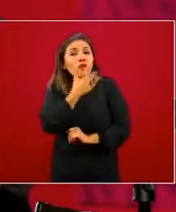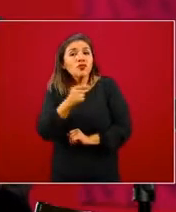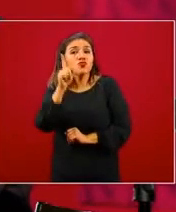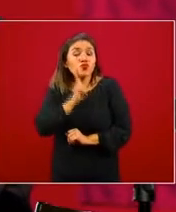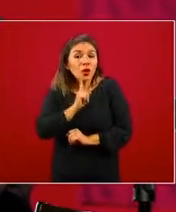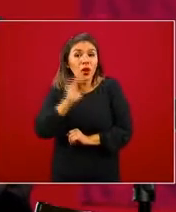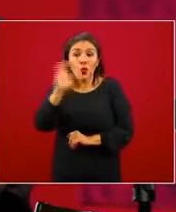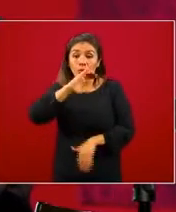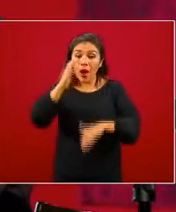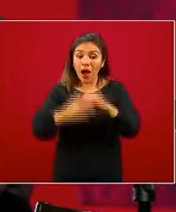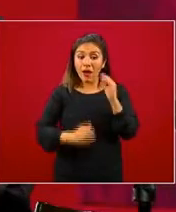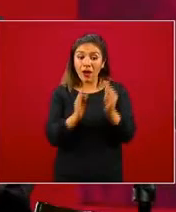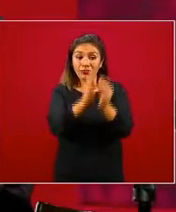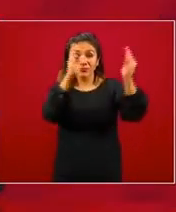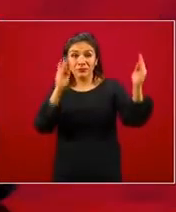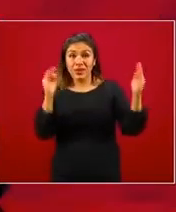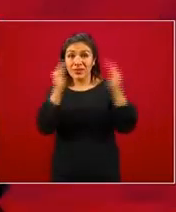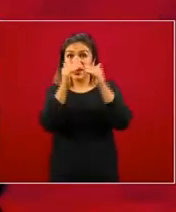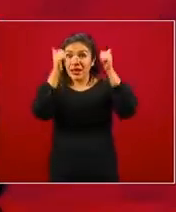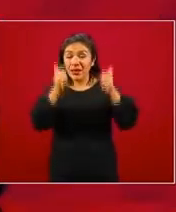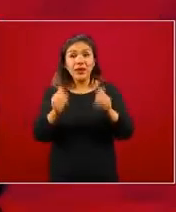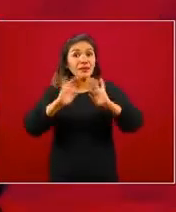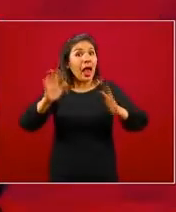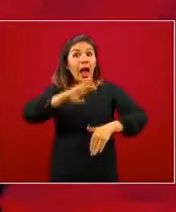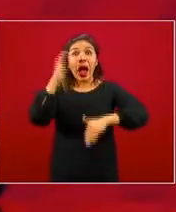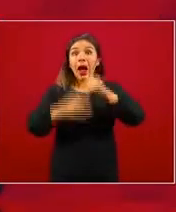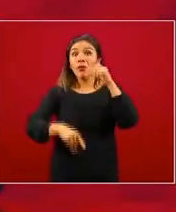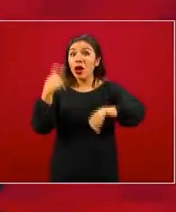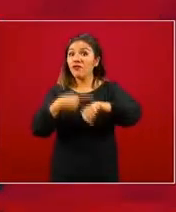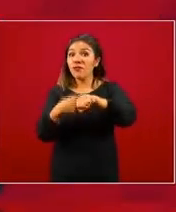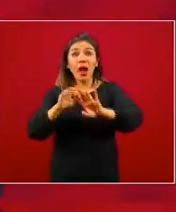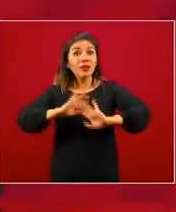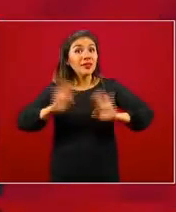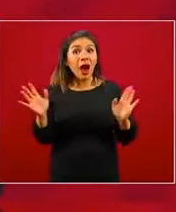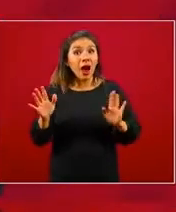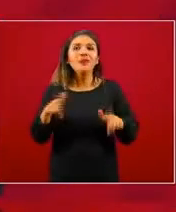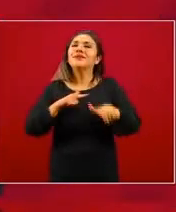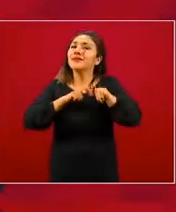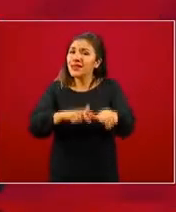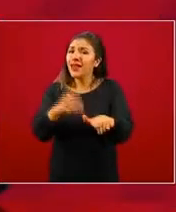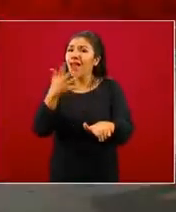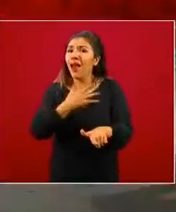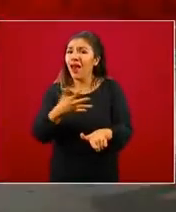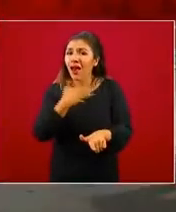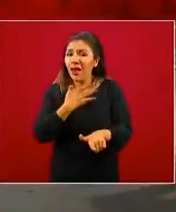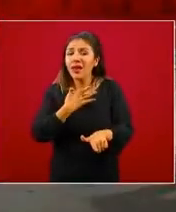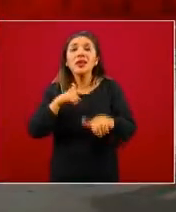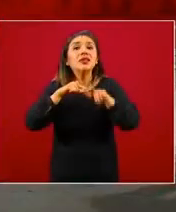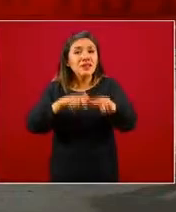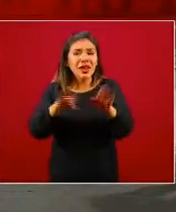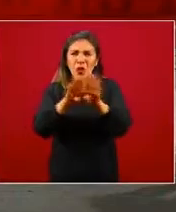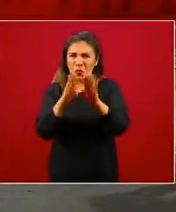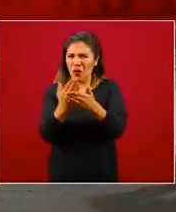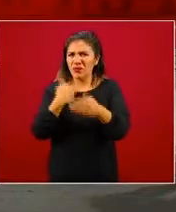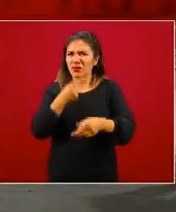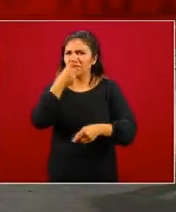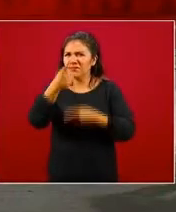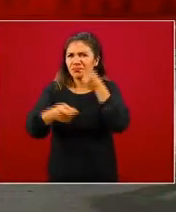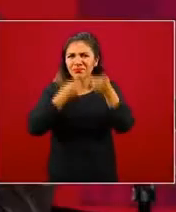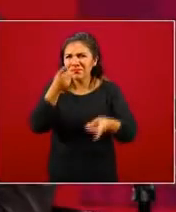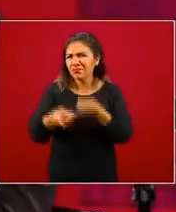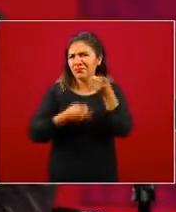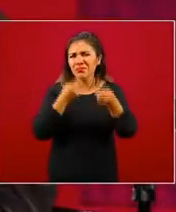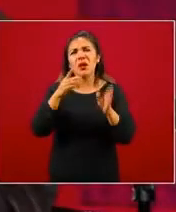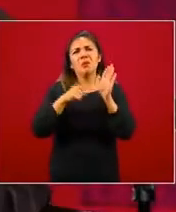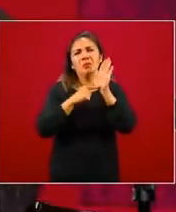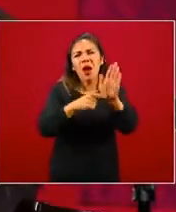be very clear. At the end of the safe distancing campaign, the epidemic is not over. The epidemic will continue. As we have